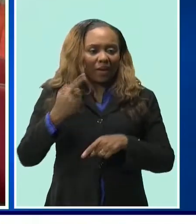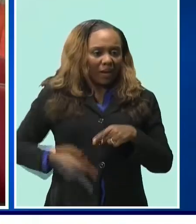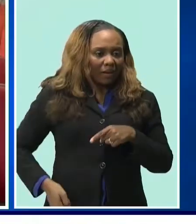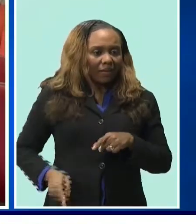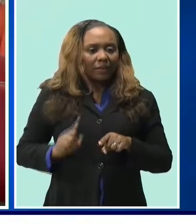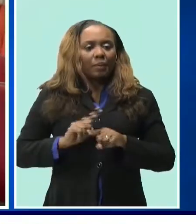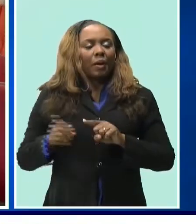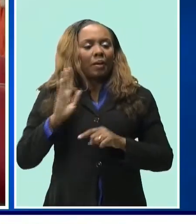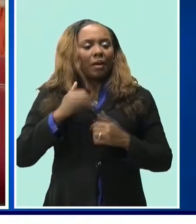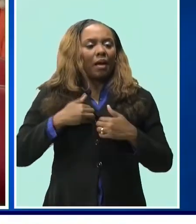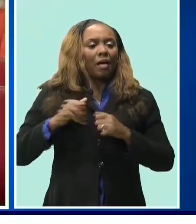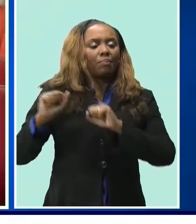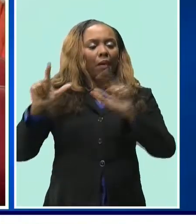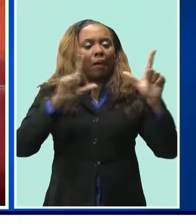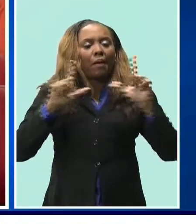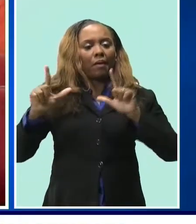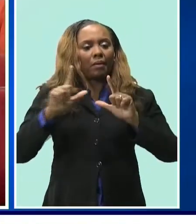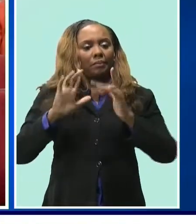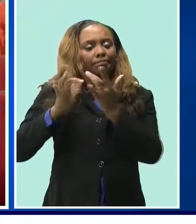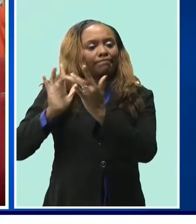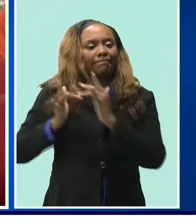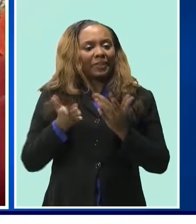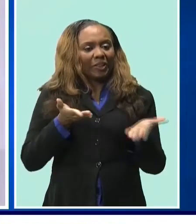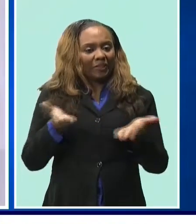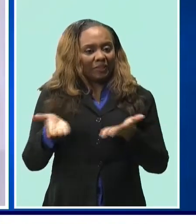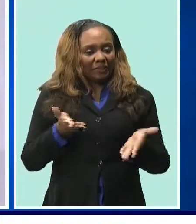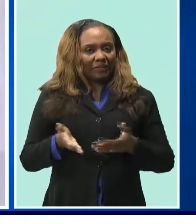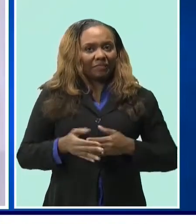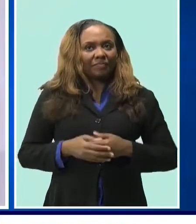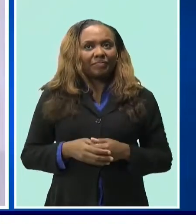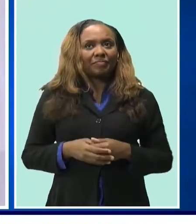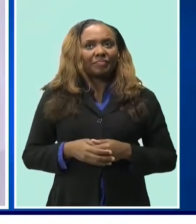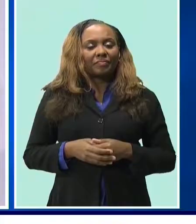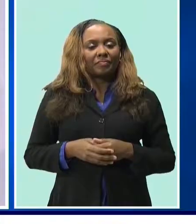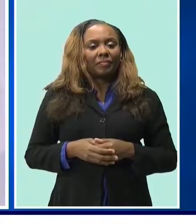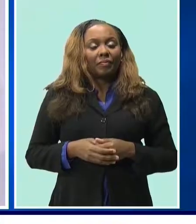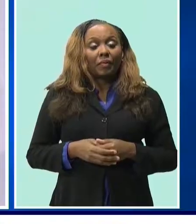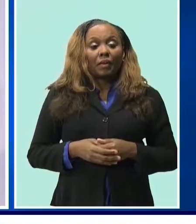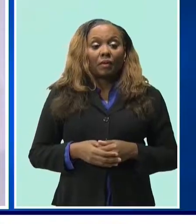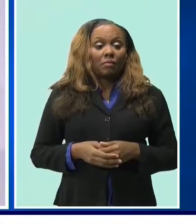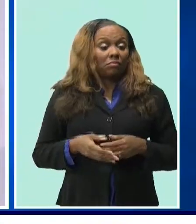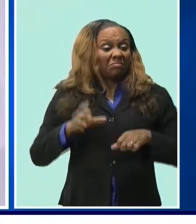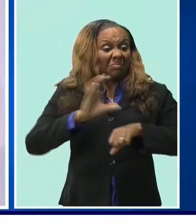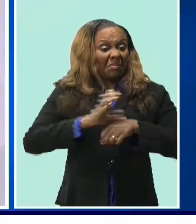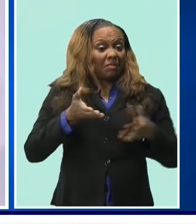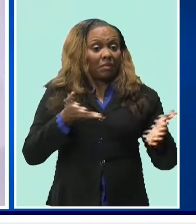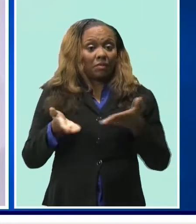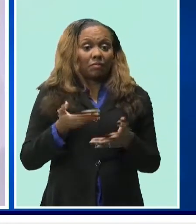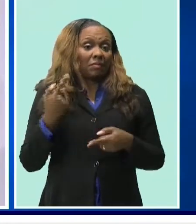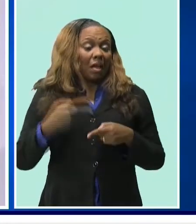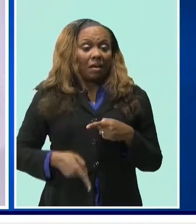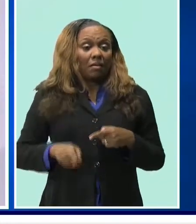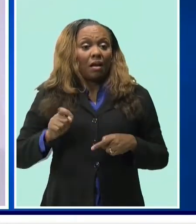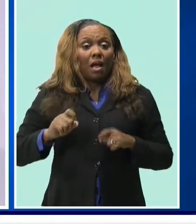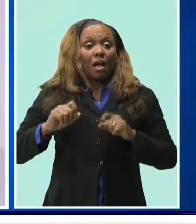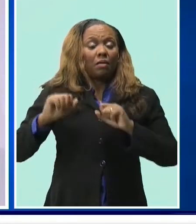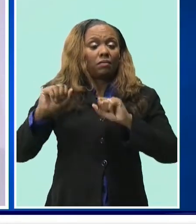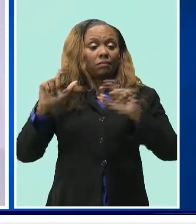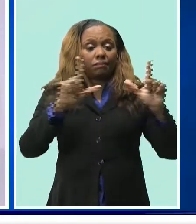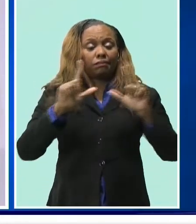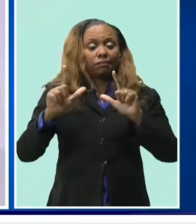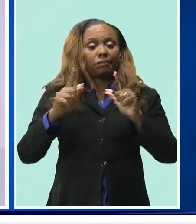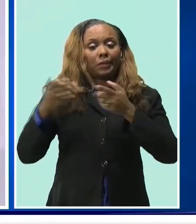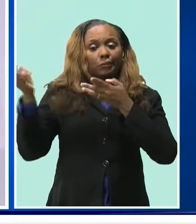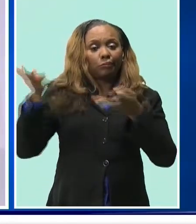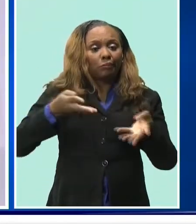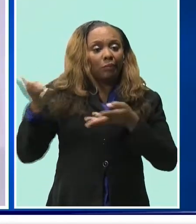will continue with virtual services. In terms of services, we can't do much, so we have to do the virtual meetings. So we'll be